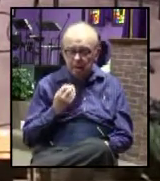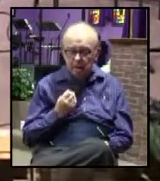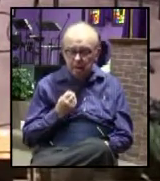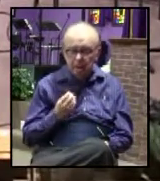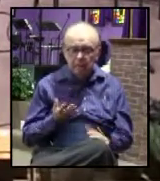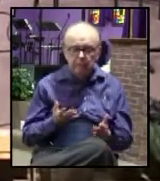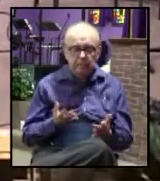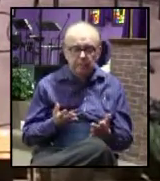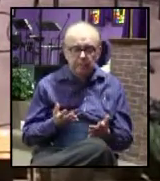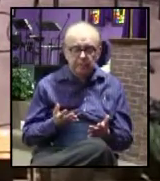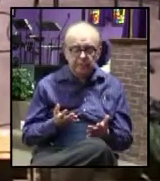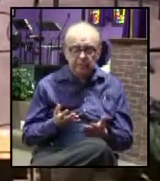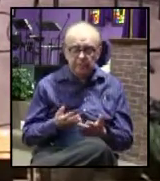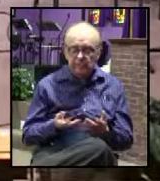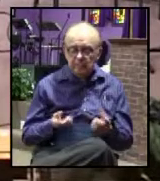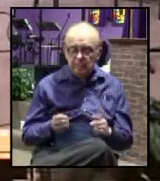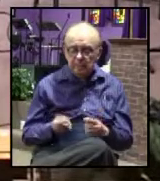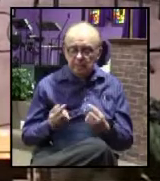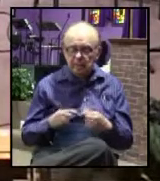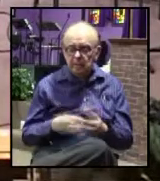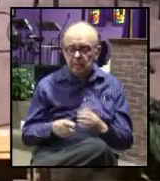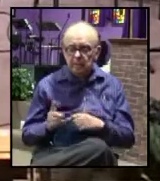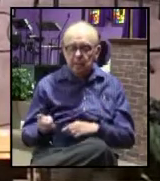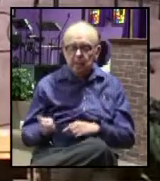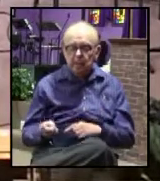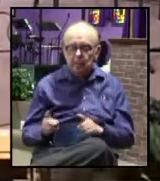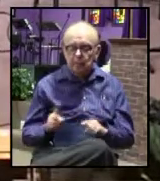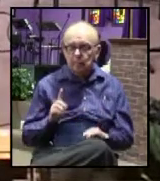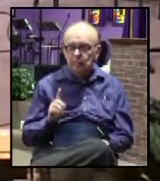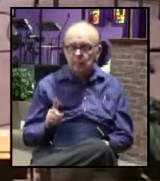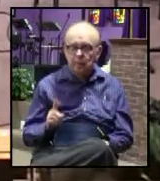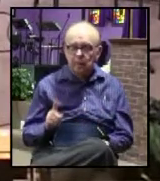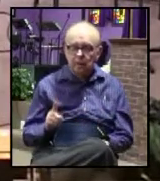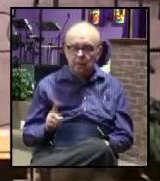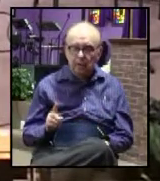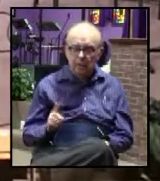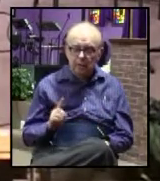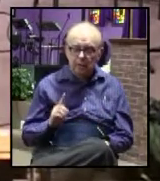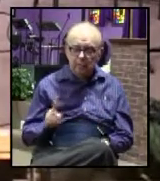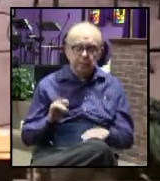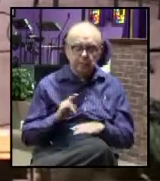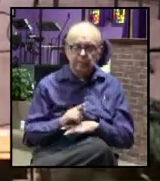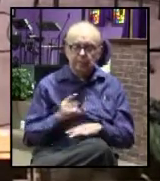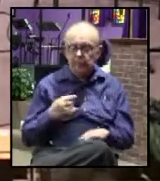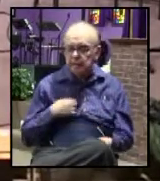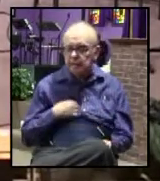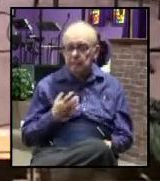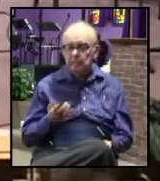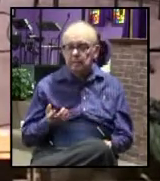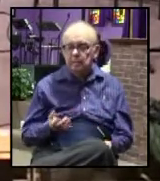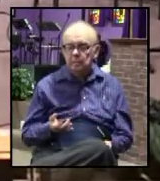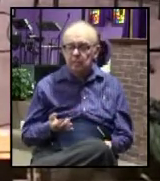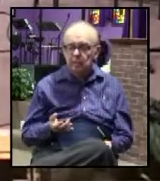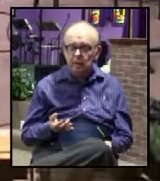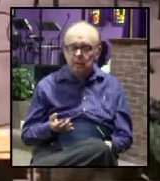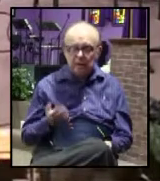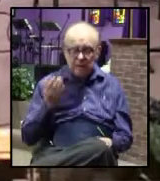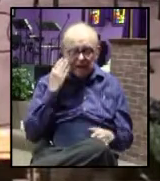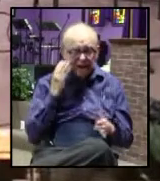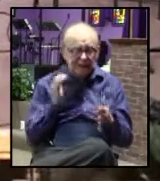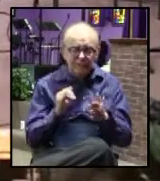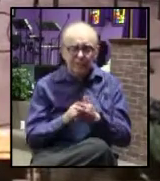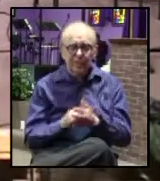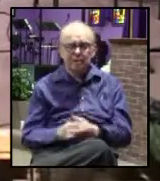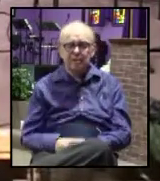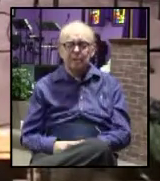some go. And I know that one is going to betray me. I know